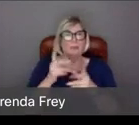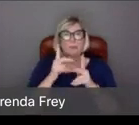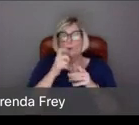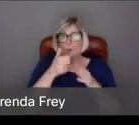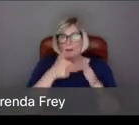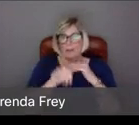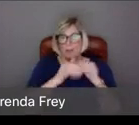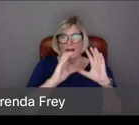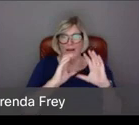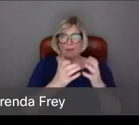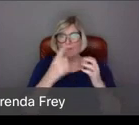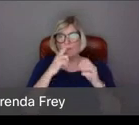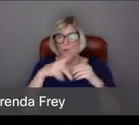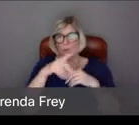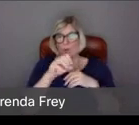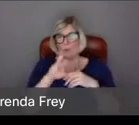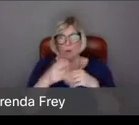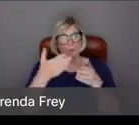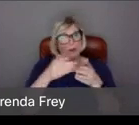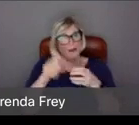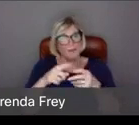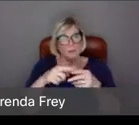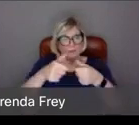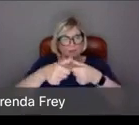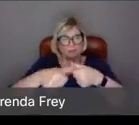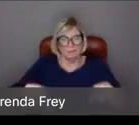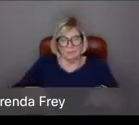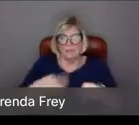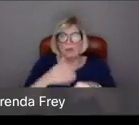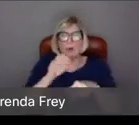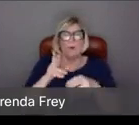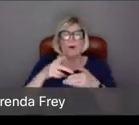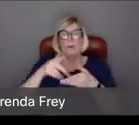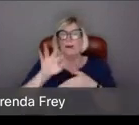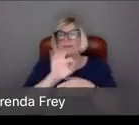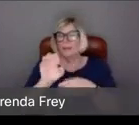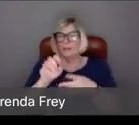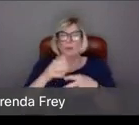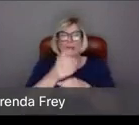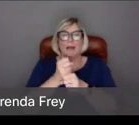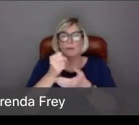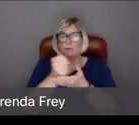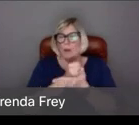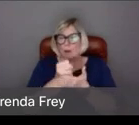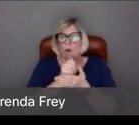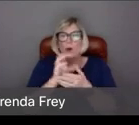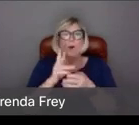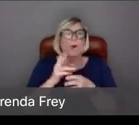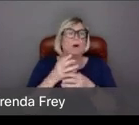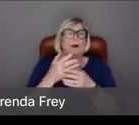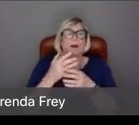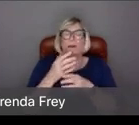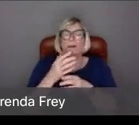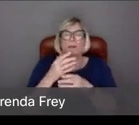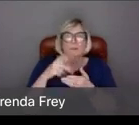range may have to put down a deposit or a fee to obtain a credit card, or perhaps get home utility